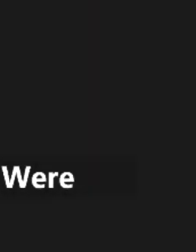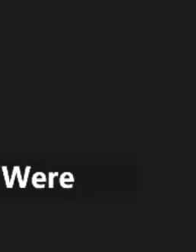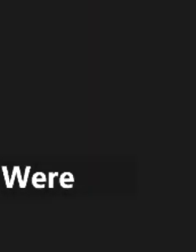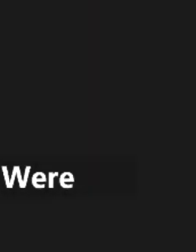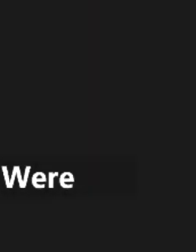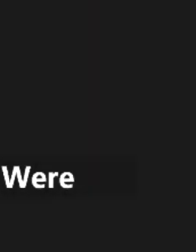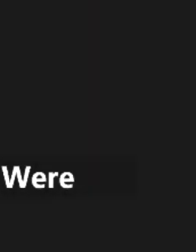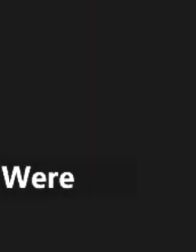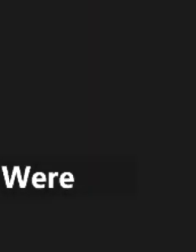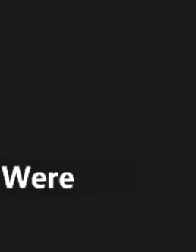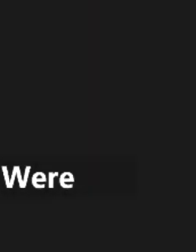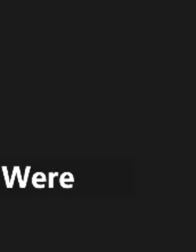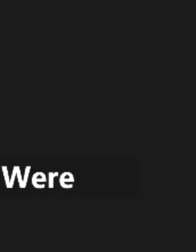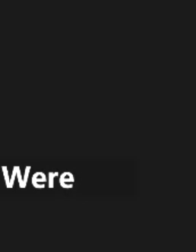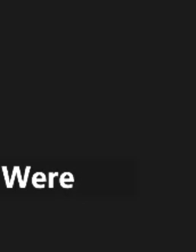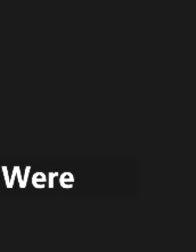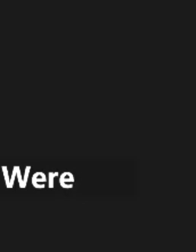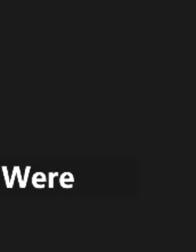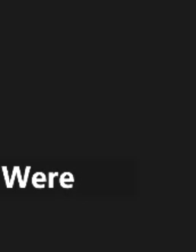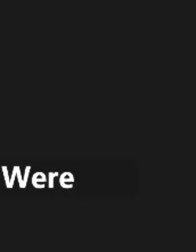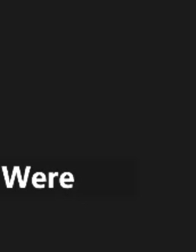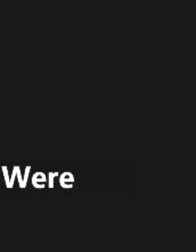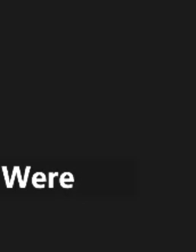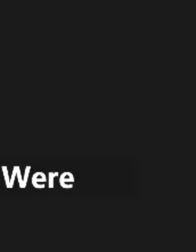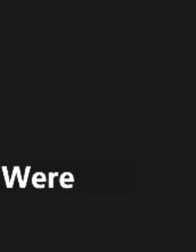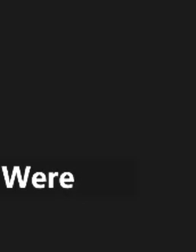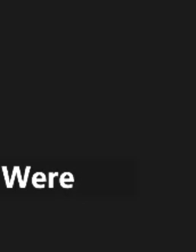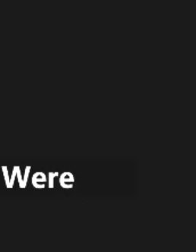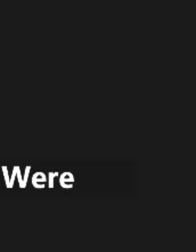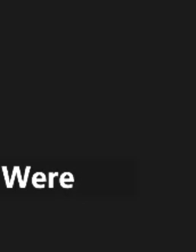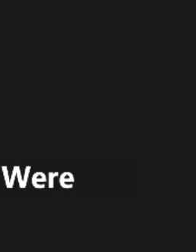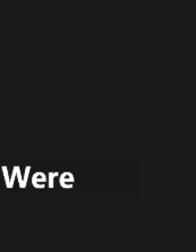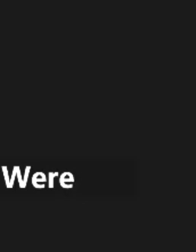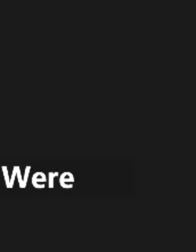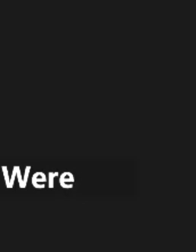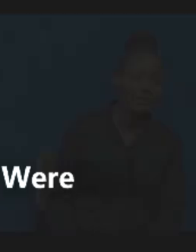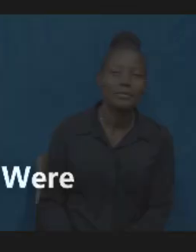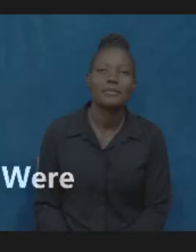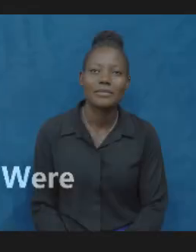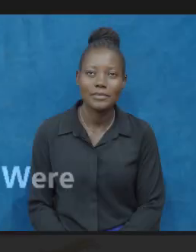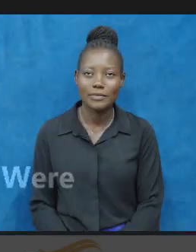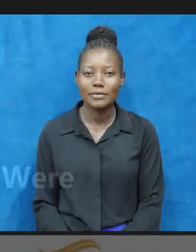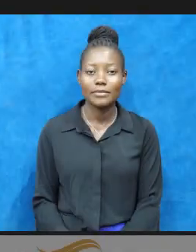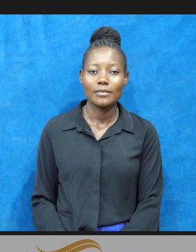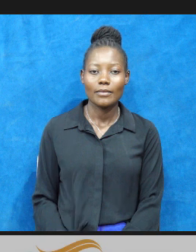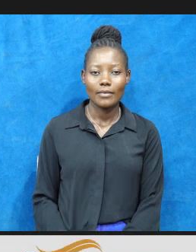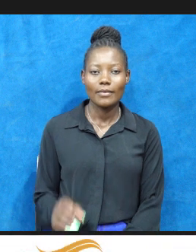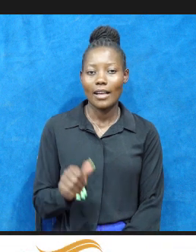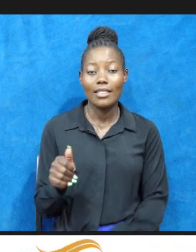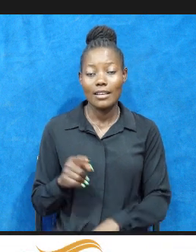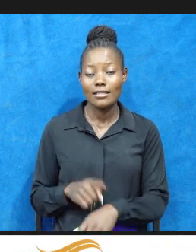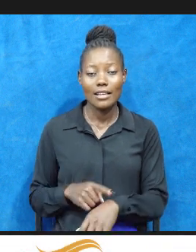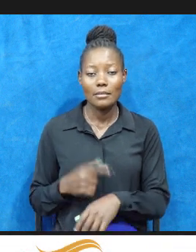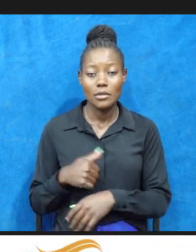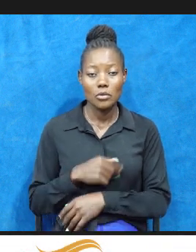shortening cycle that, like when you bound off the ground, that is a plyometric. Another term that we sometimes use that's maybe